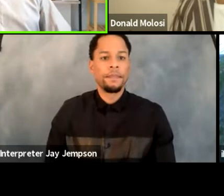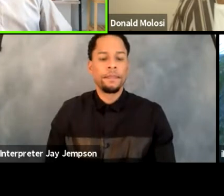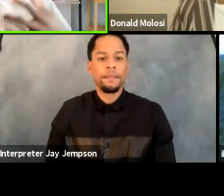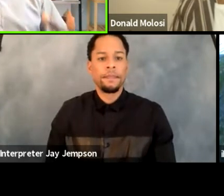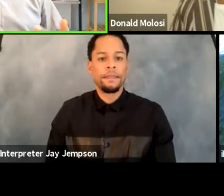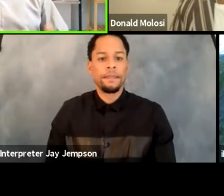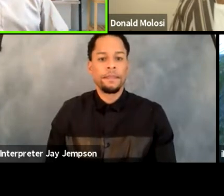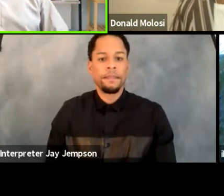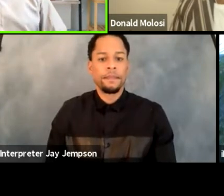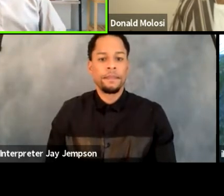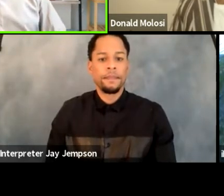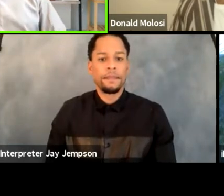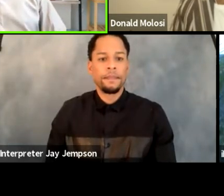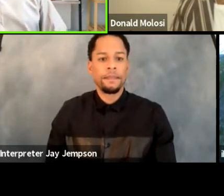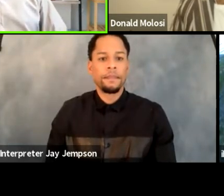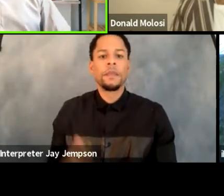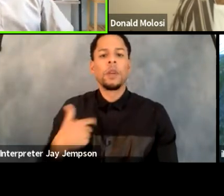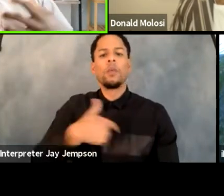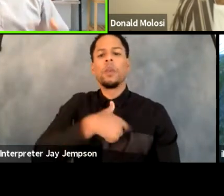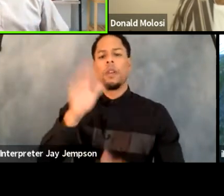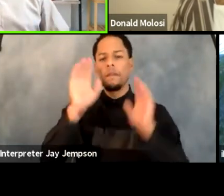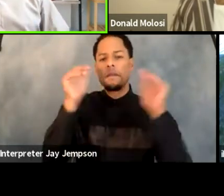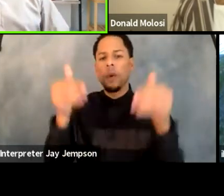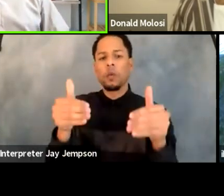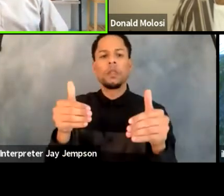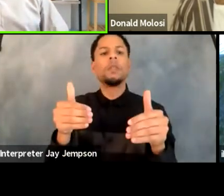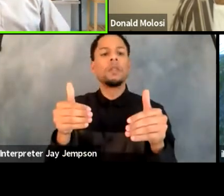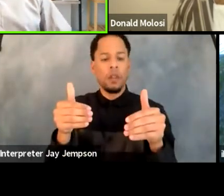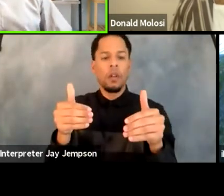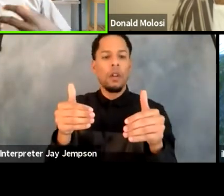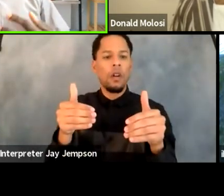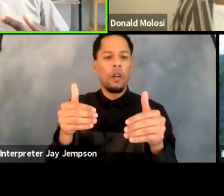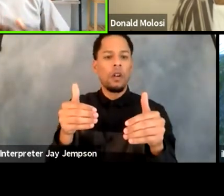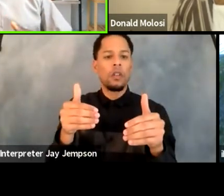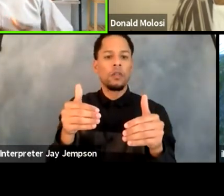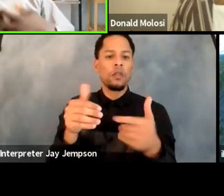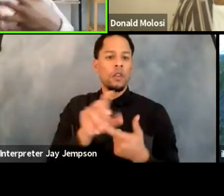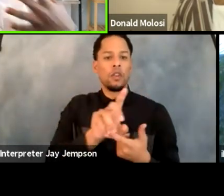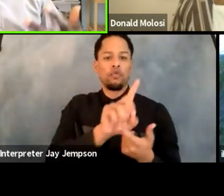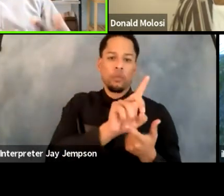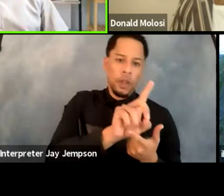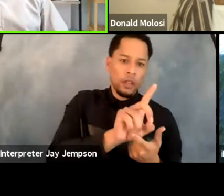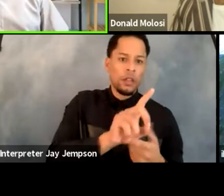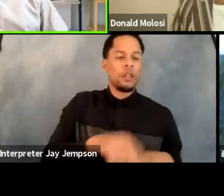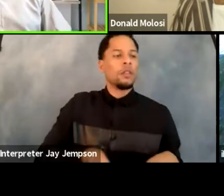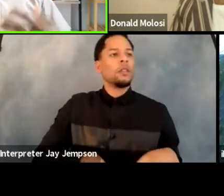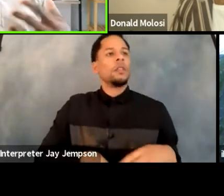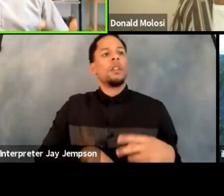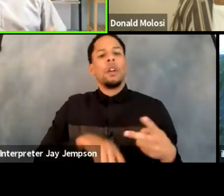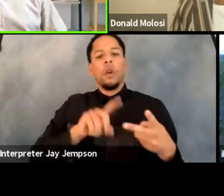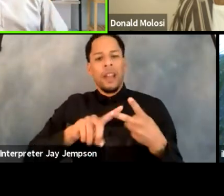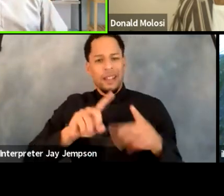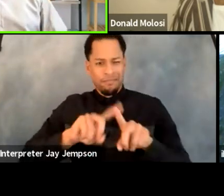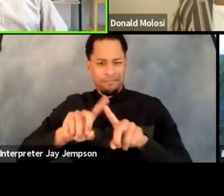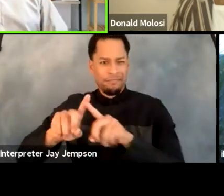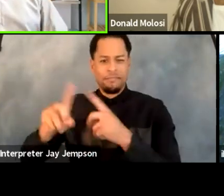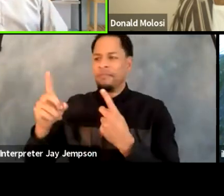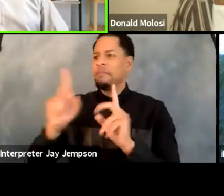on self-dramaturg and dramaturging others. And we had experts and practitioners from the